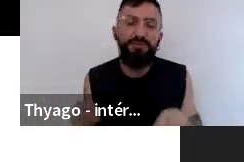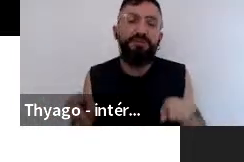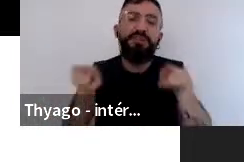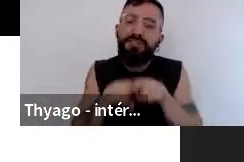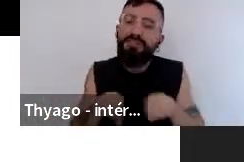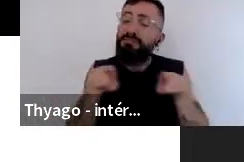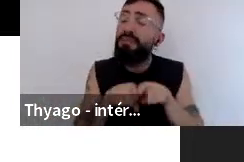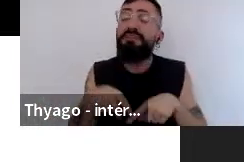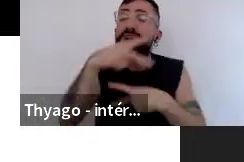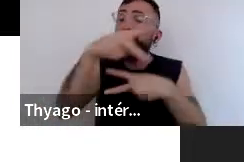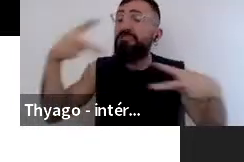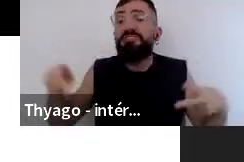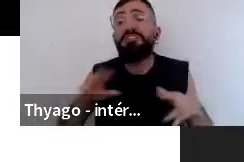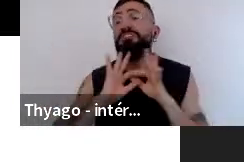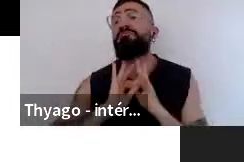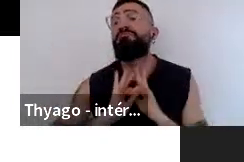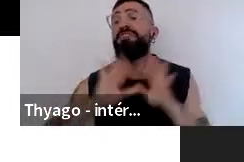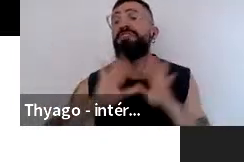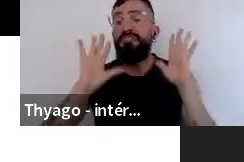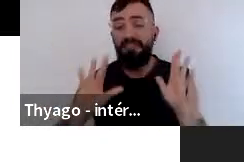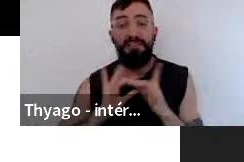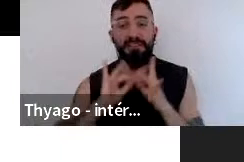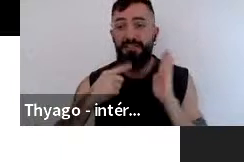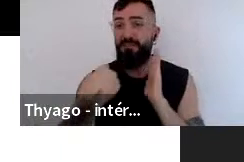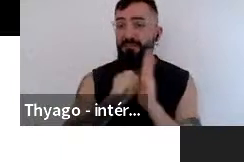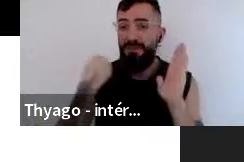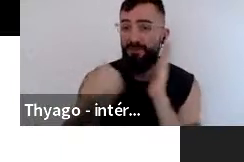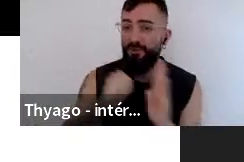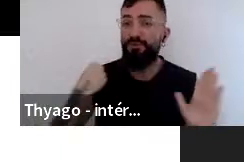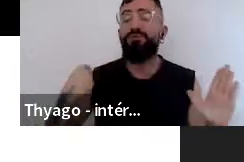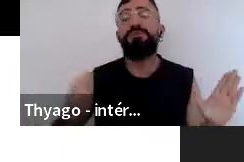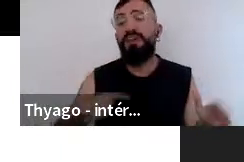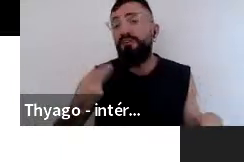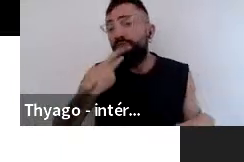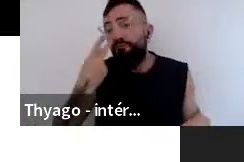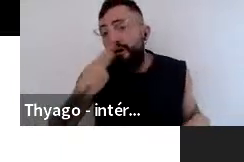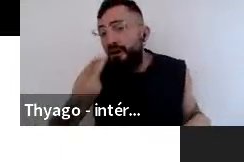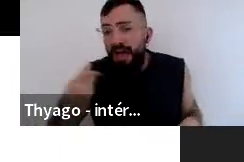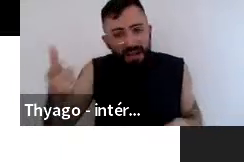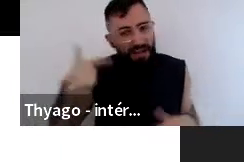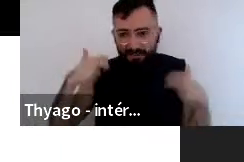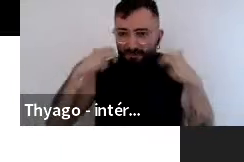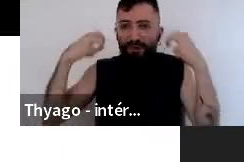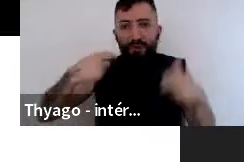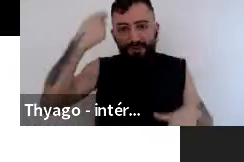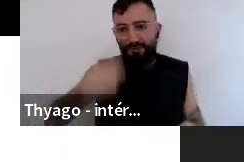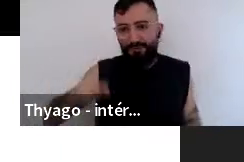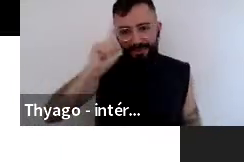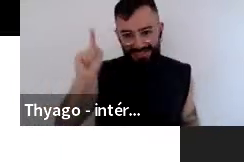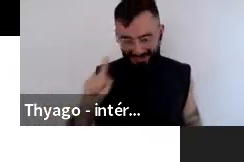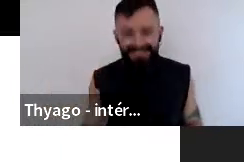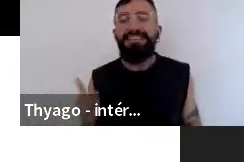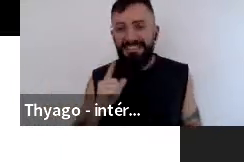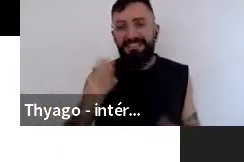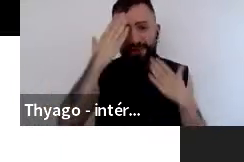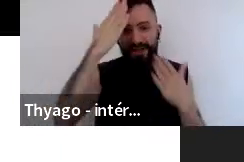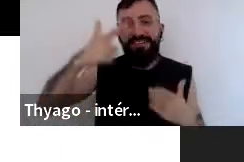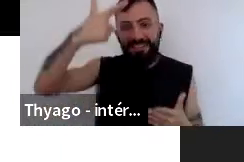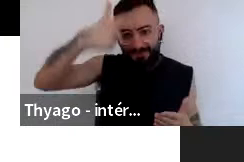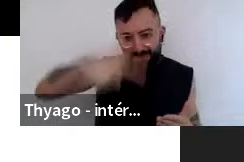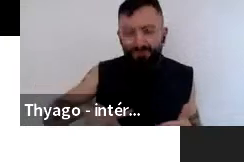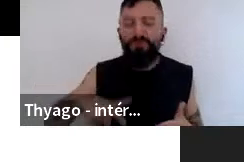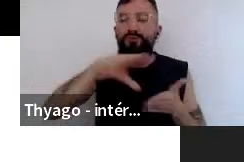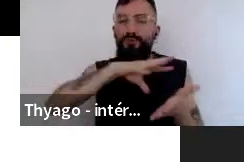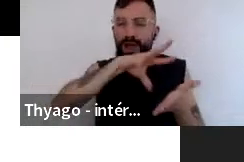to ask questions, make comments, don't be shy. And thanks again, Abralin and